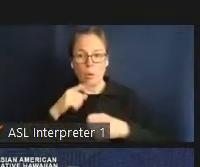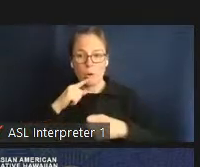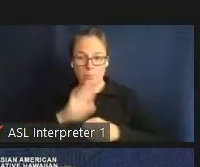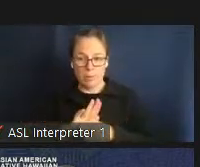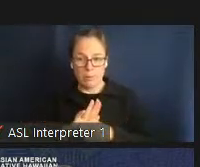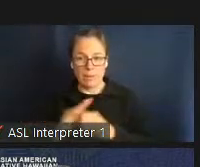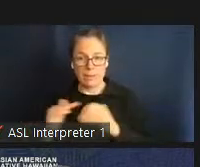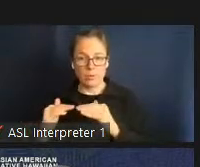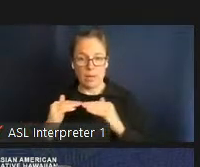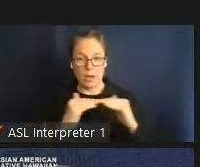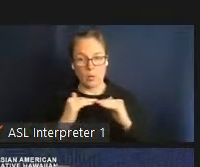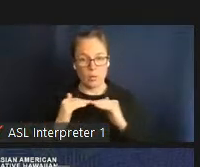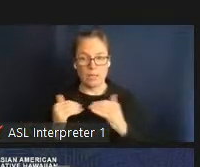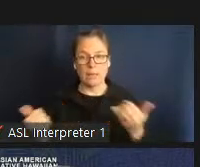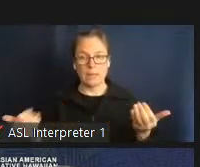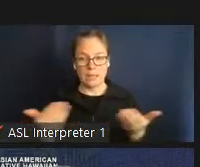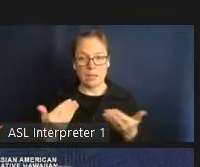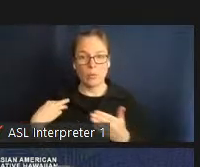County.